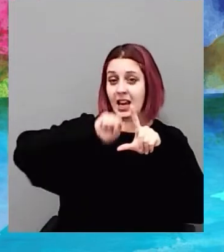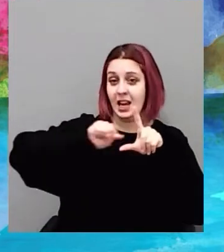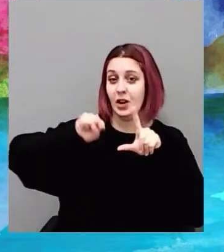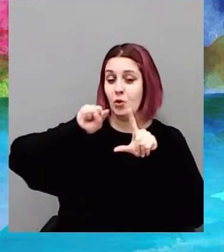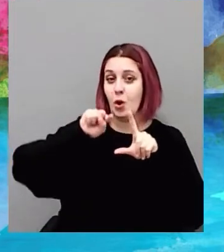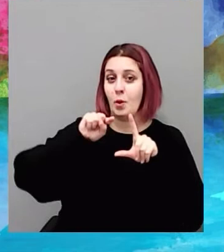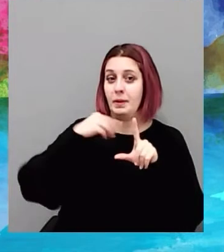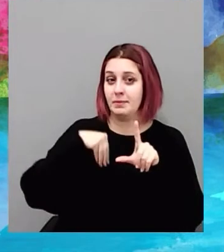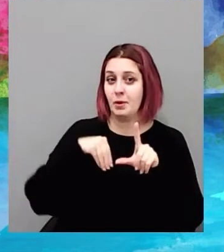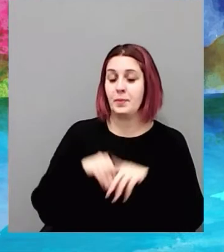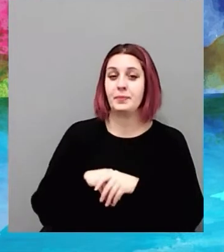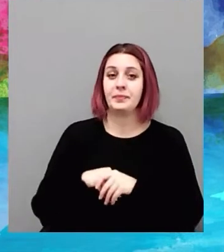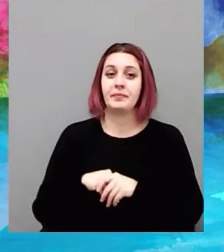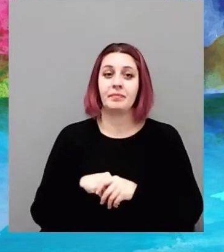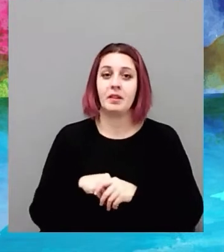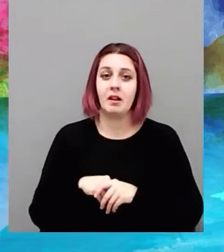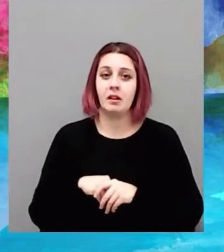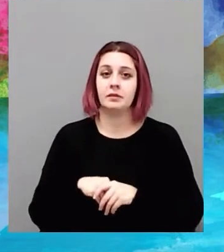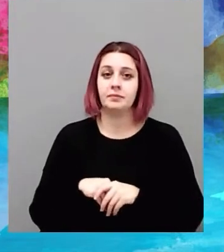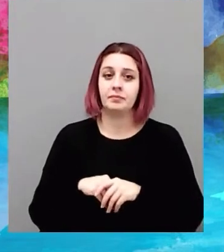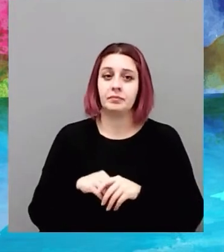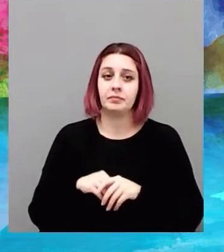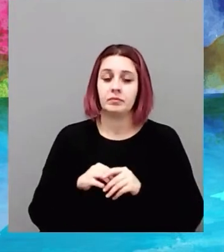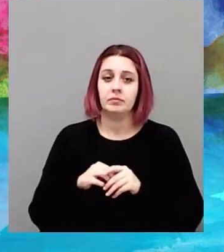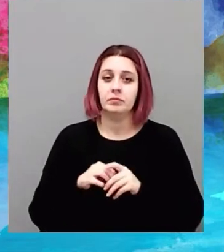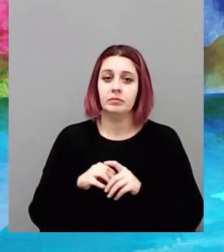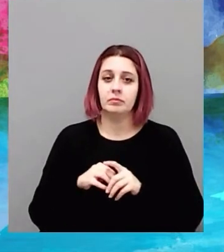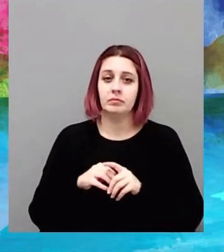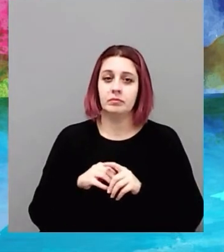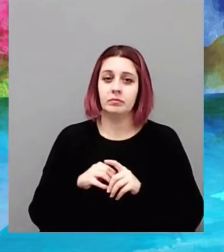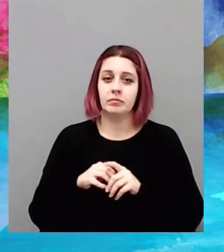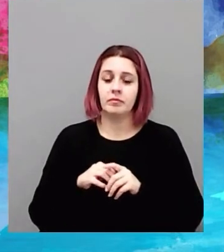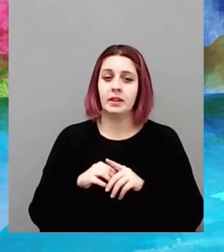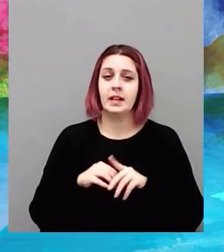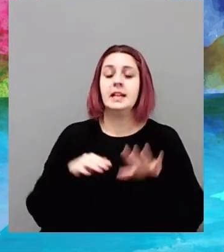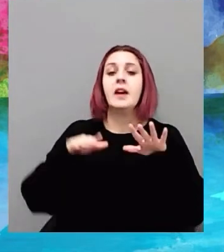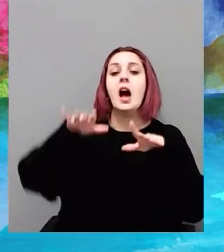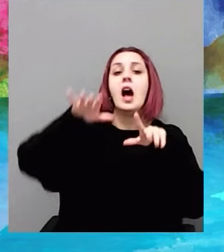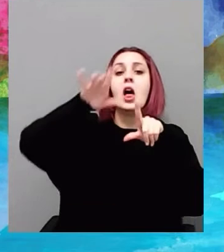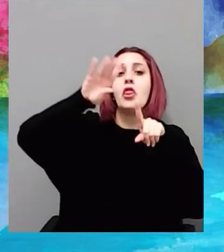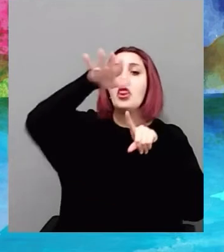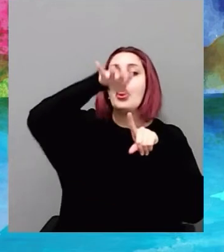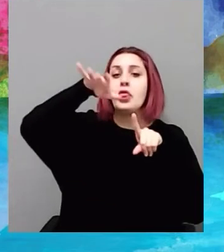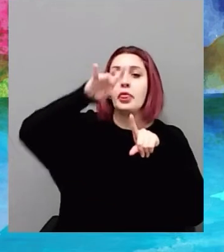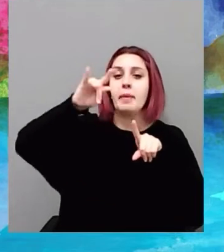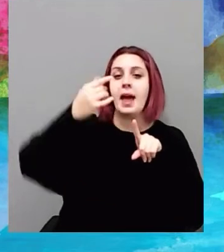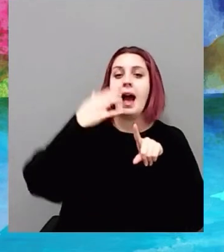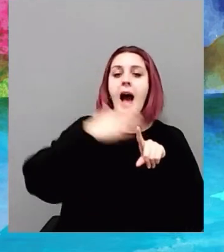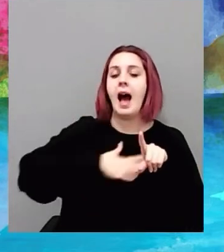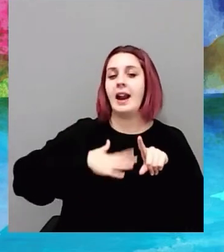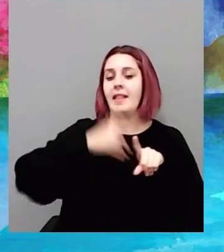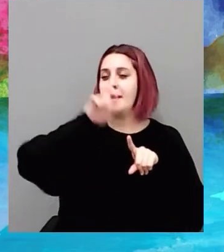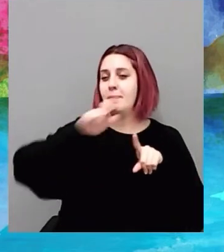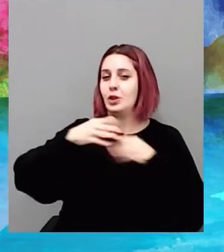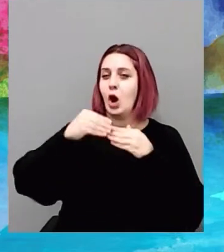territory a nice place to be for the users. And for this, they work with Pick2Access. Pick2Access give the